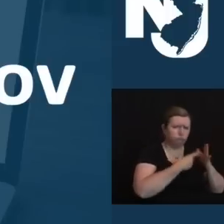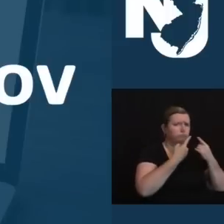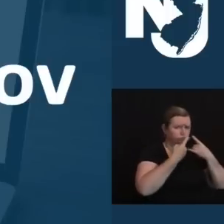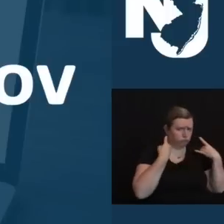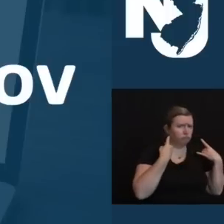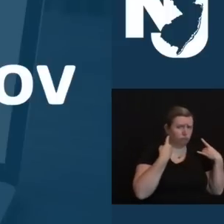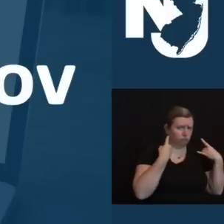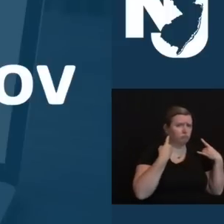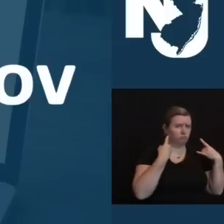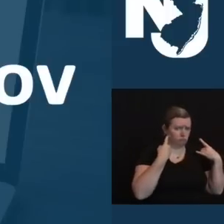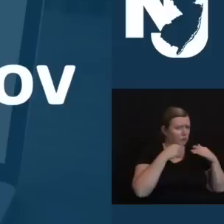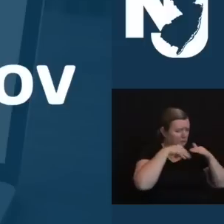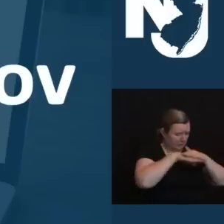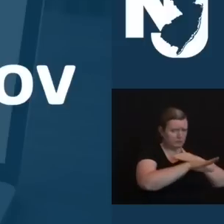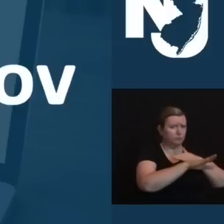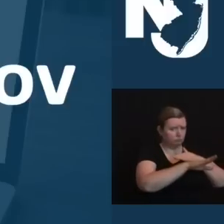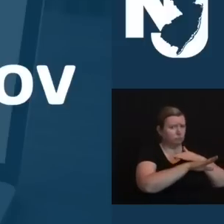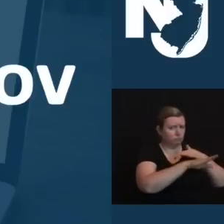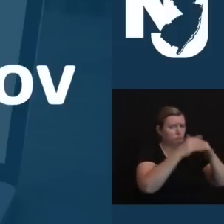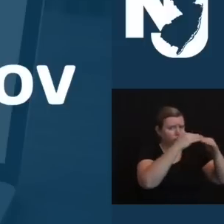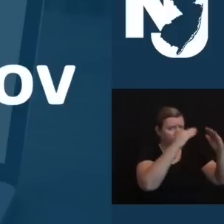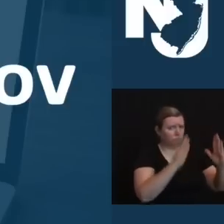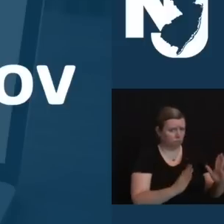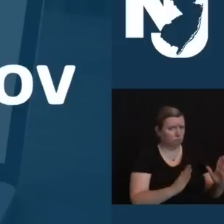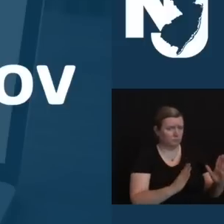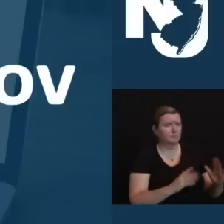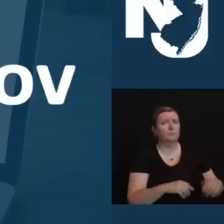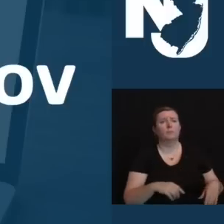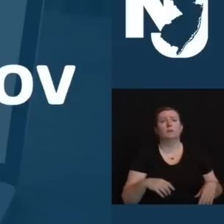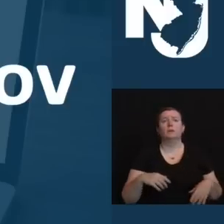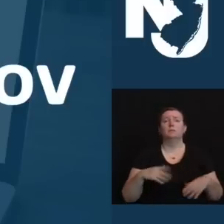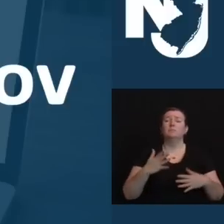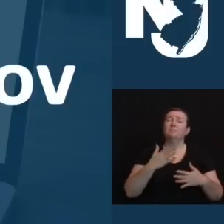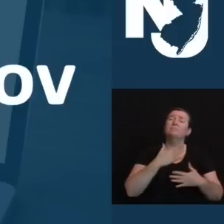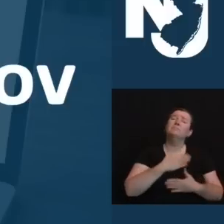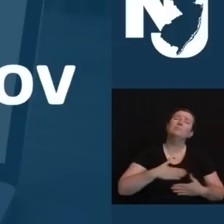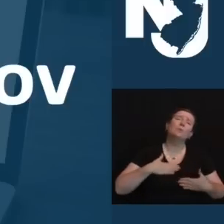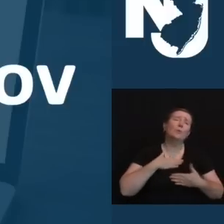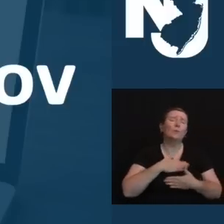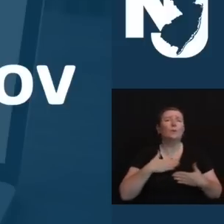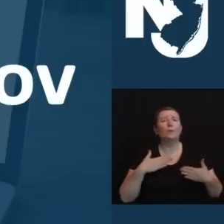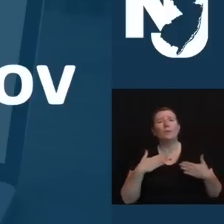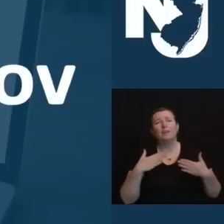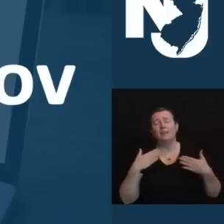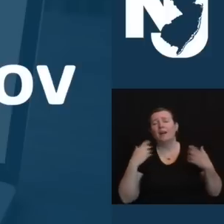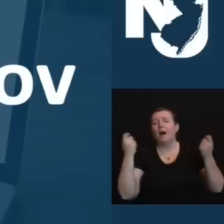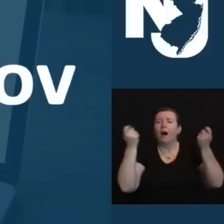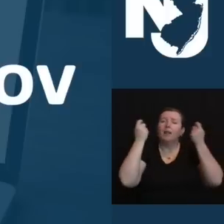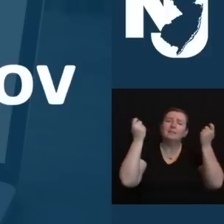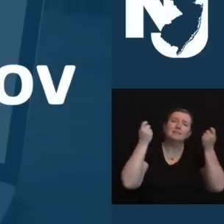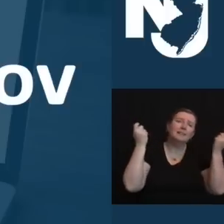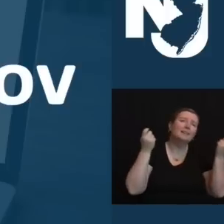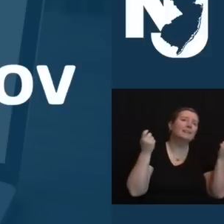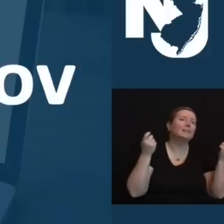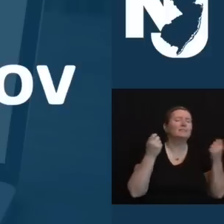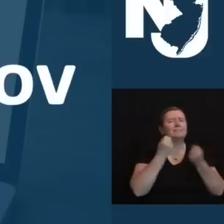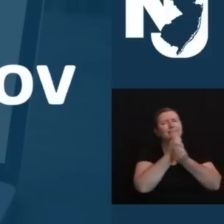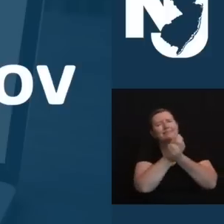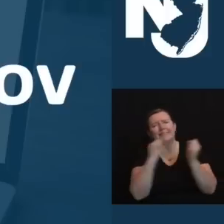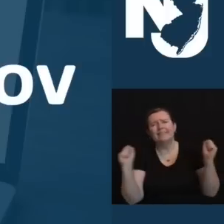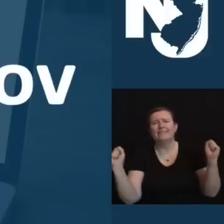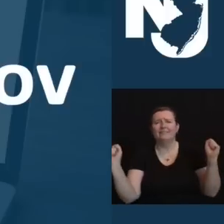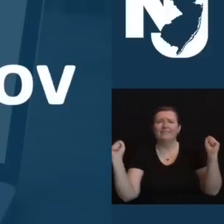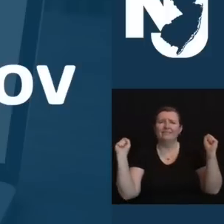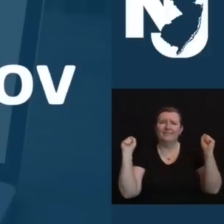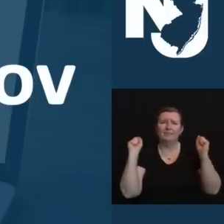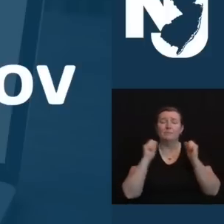foot inside. So let's all have an enjoyable holiday, safe holiday weekend wherever we go. But again,